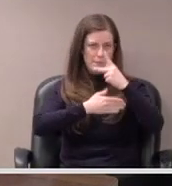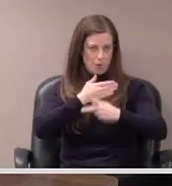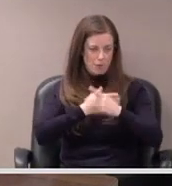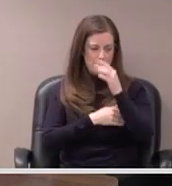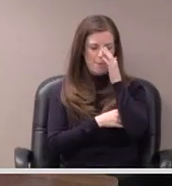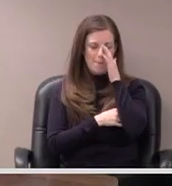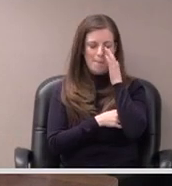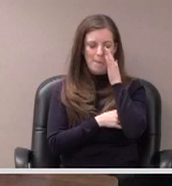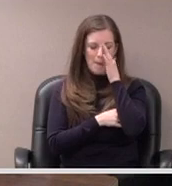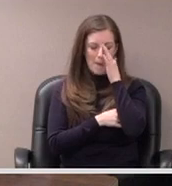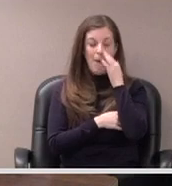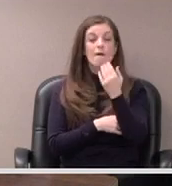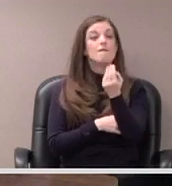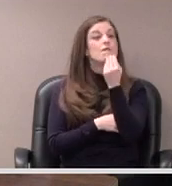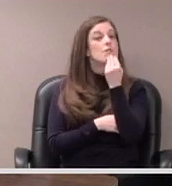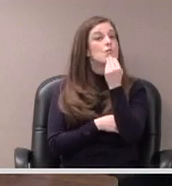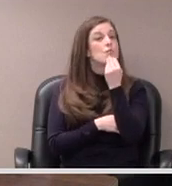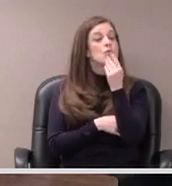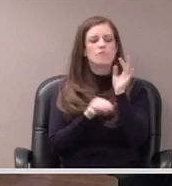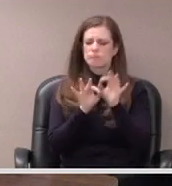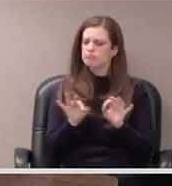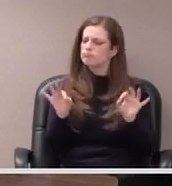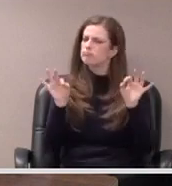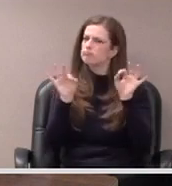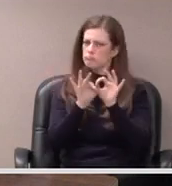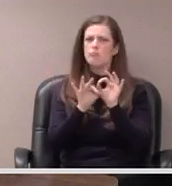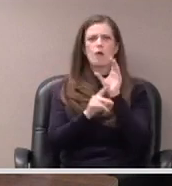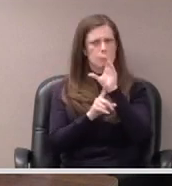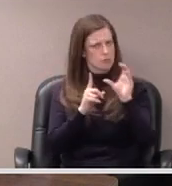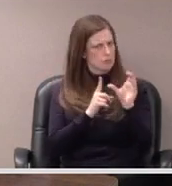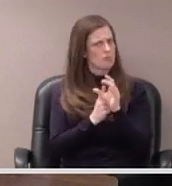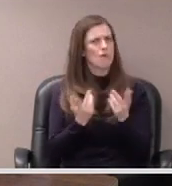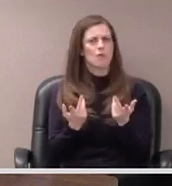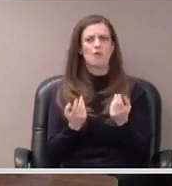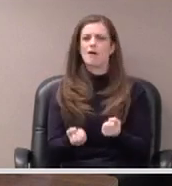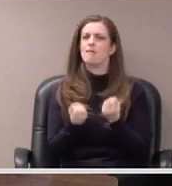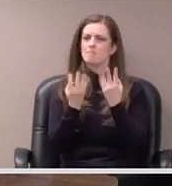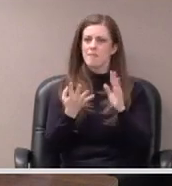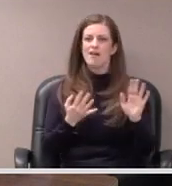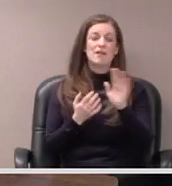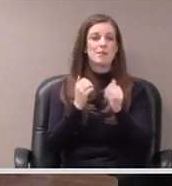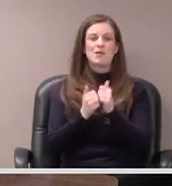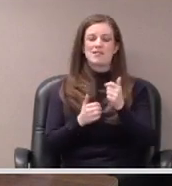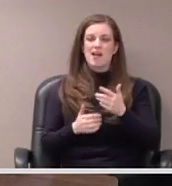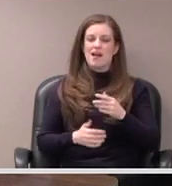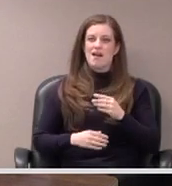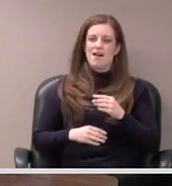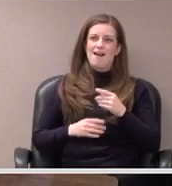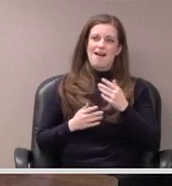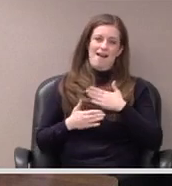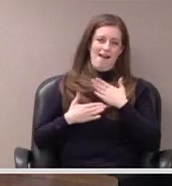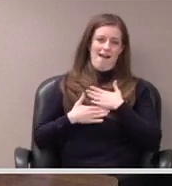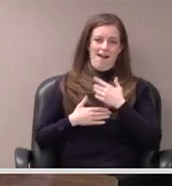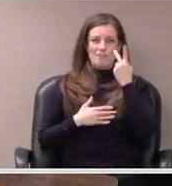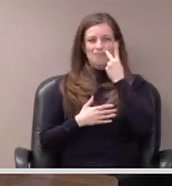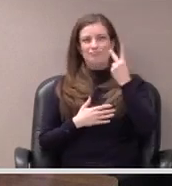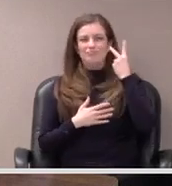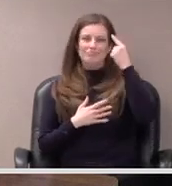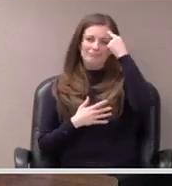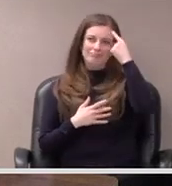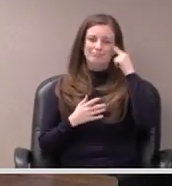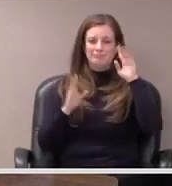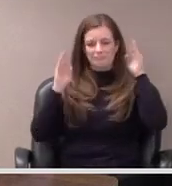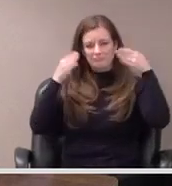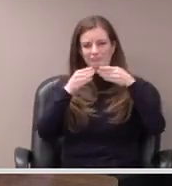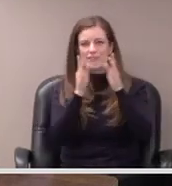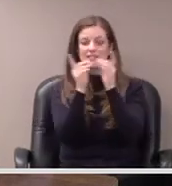Division. Food is an important part of culture, and many of their happiest moments of family and celebration center